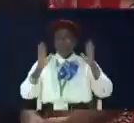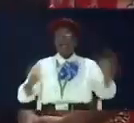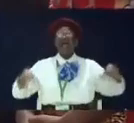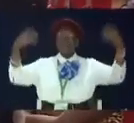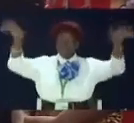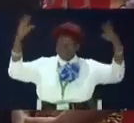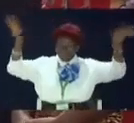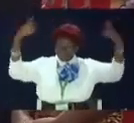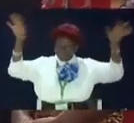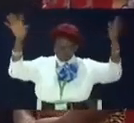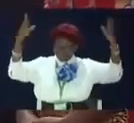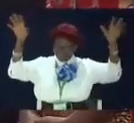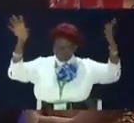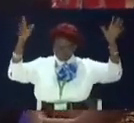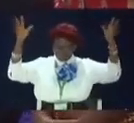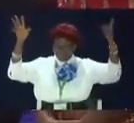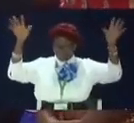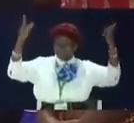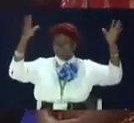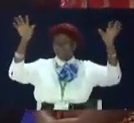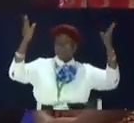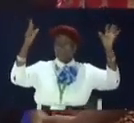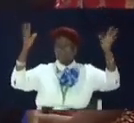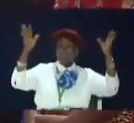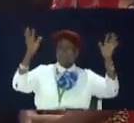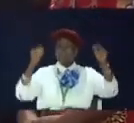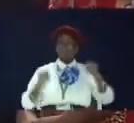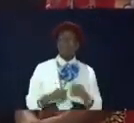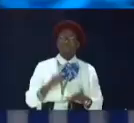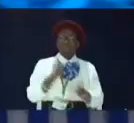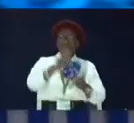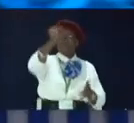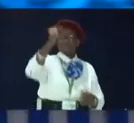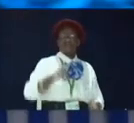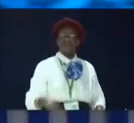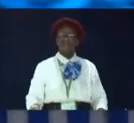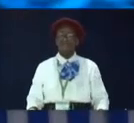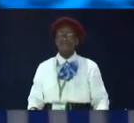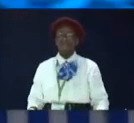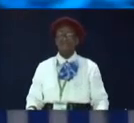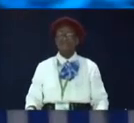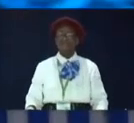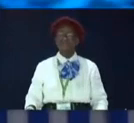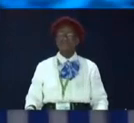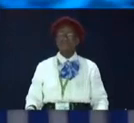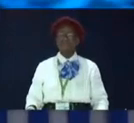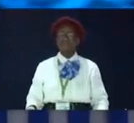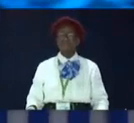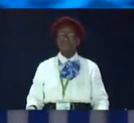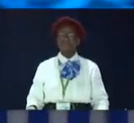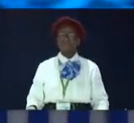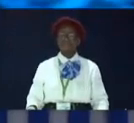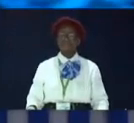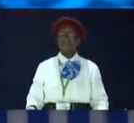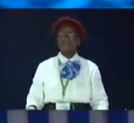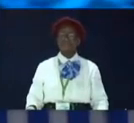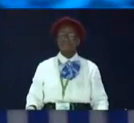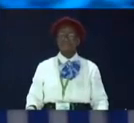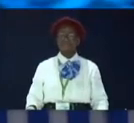Sugbon ago ara e yo gba ilera to ti to je pe odun marun ti yo kuro nu